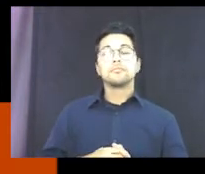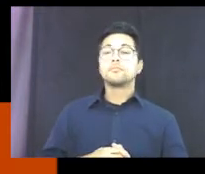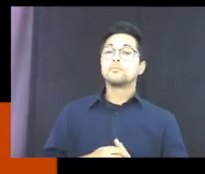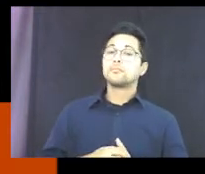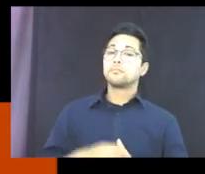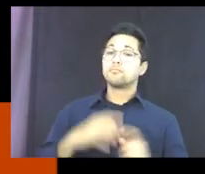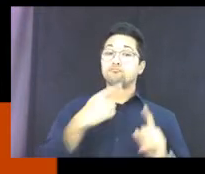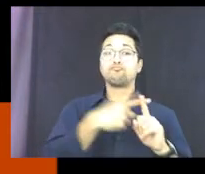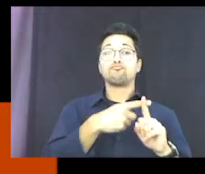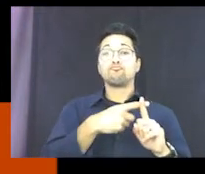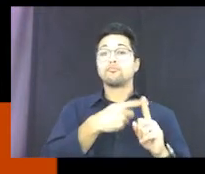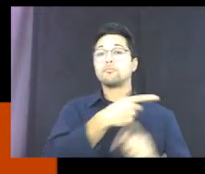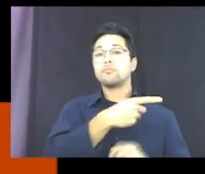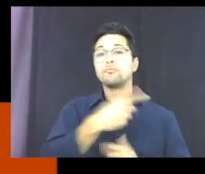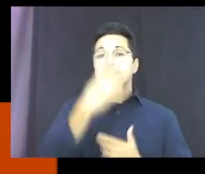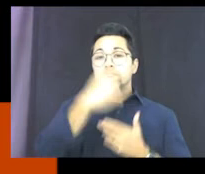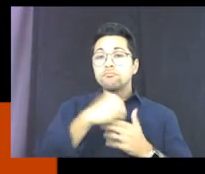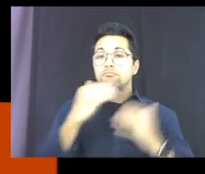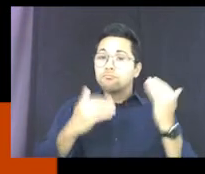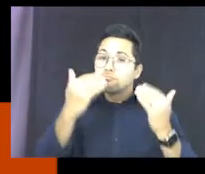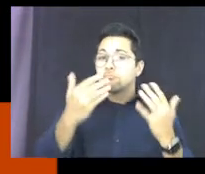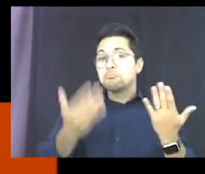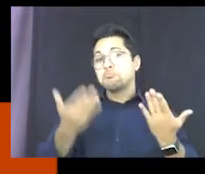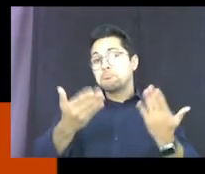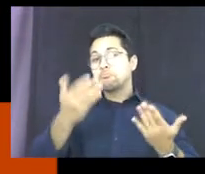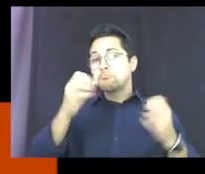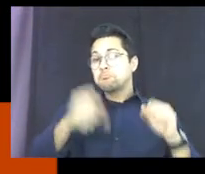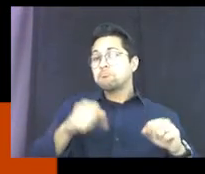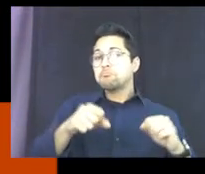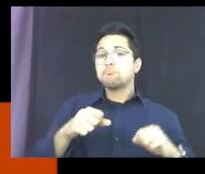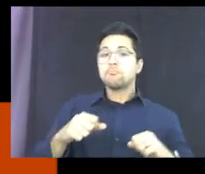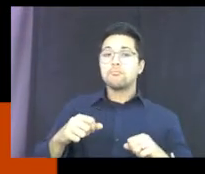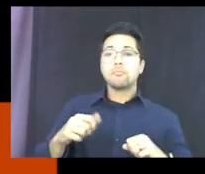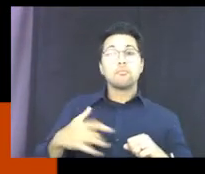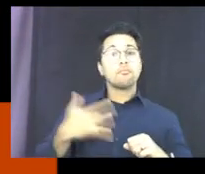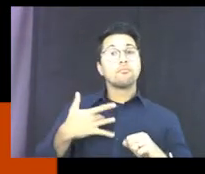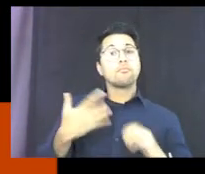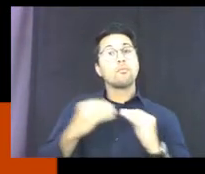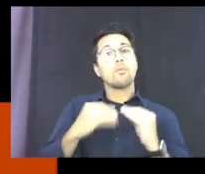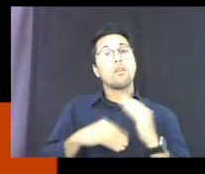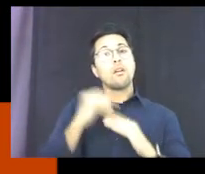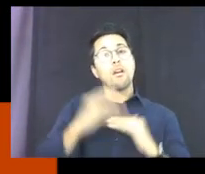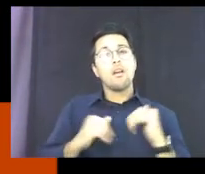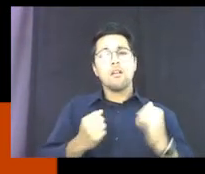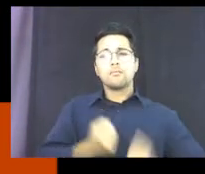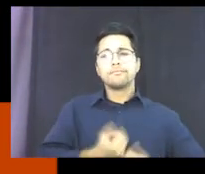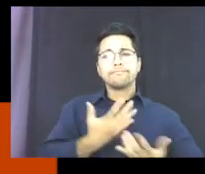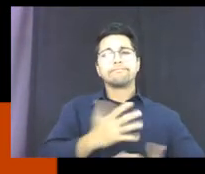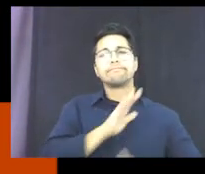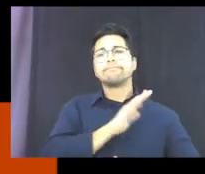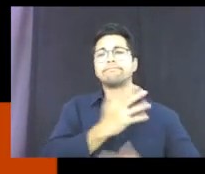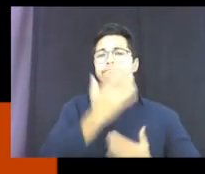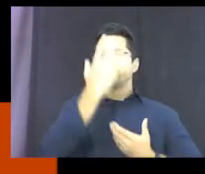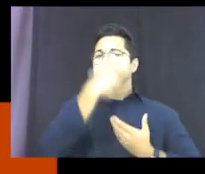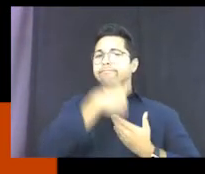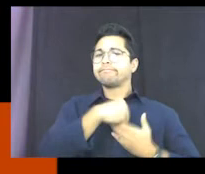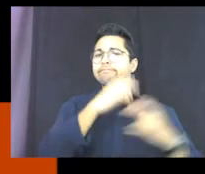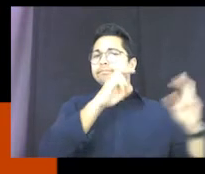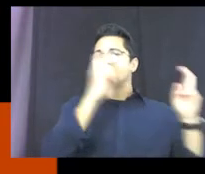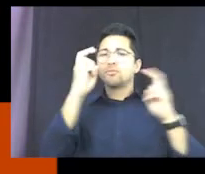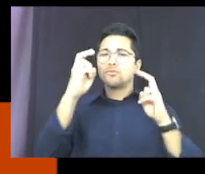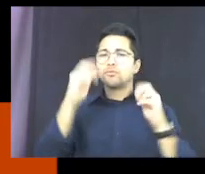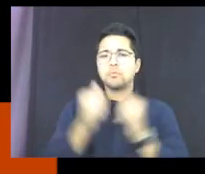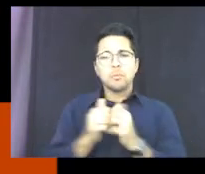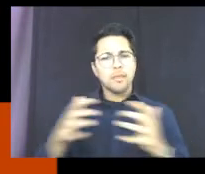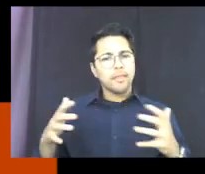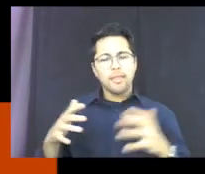may be more able to and/or may feel more comfortable expressing their autistic issues